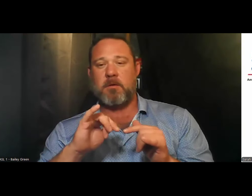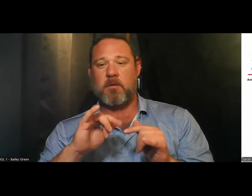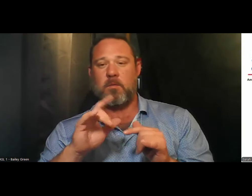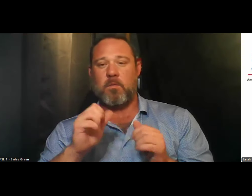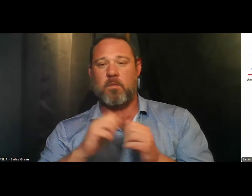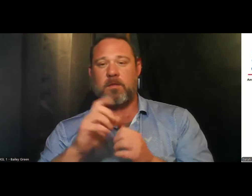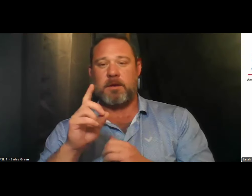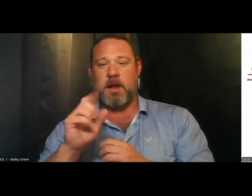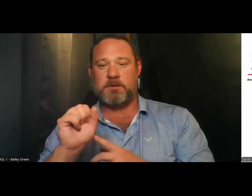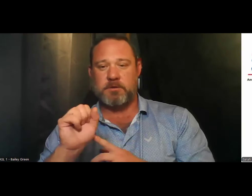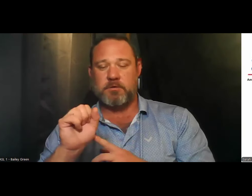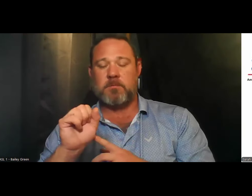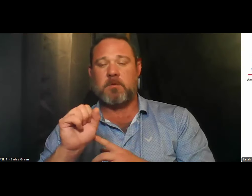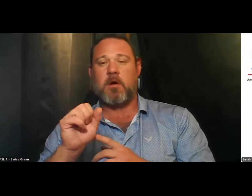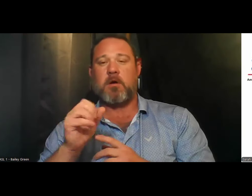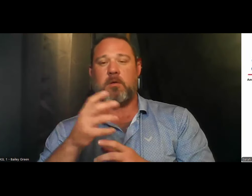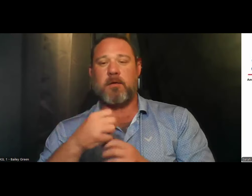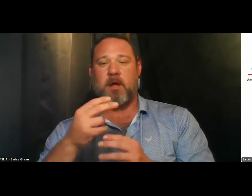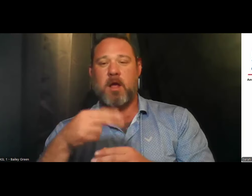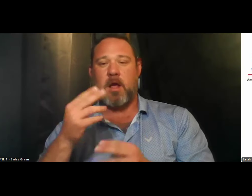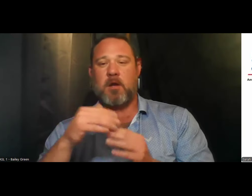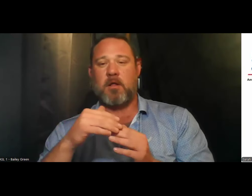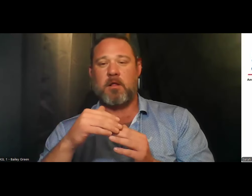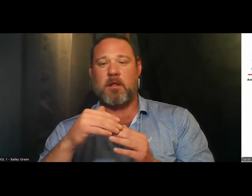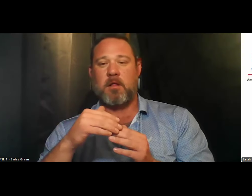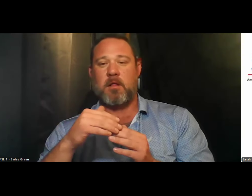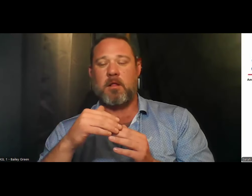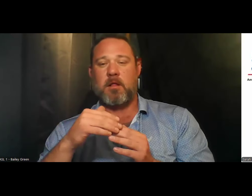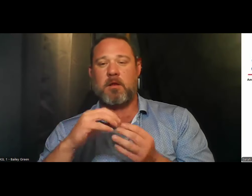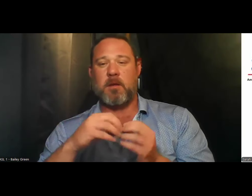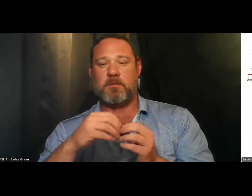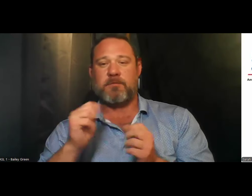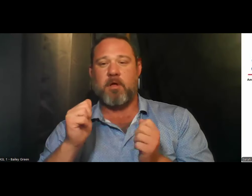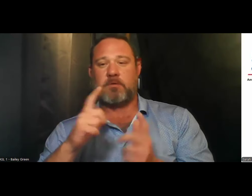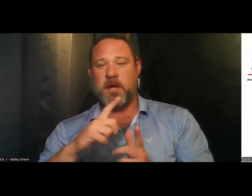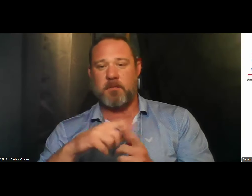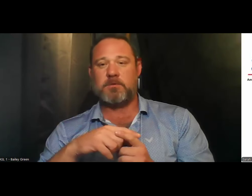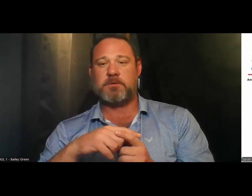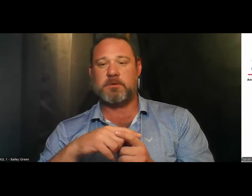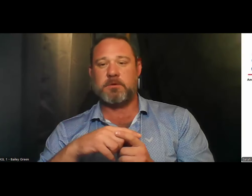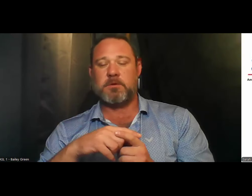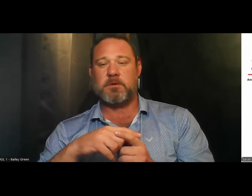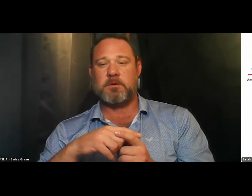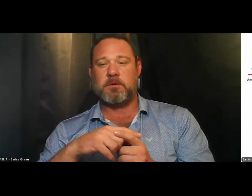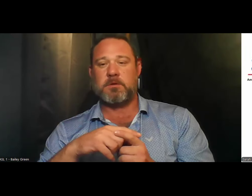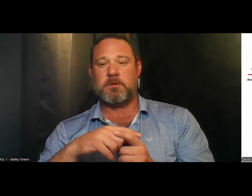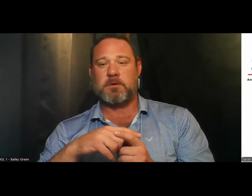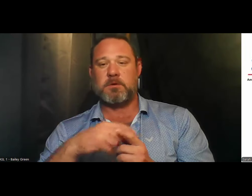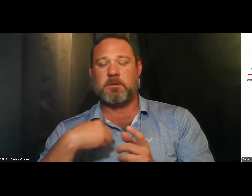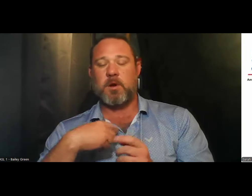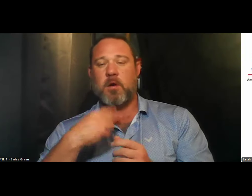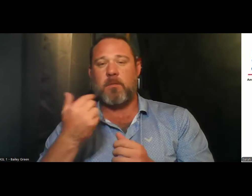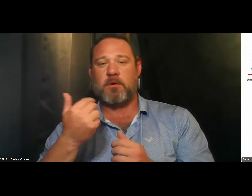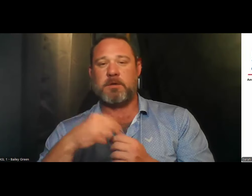Down syndrome, are acquiring higher rates of Alzheimer's. We are participating